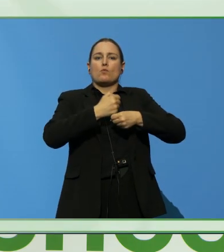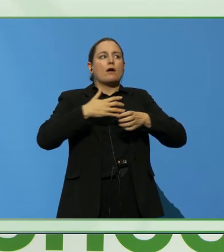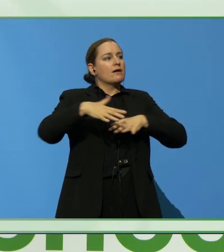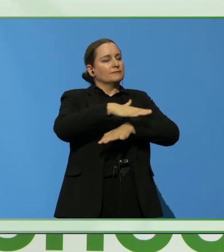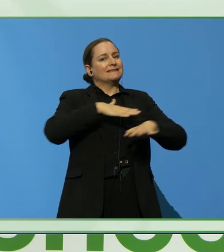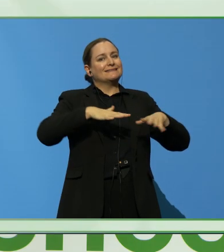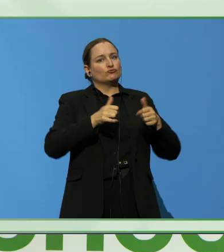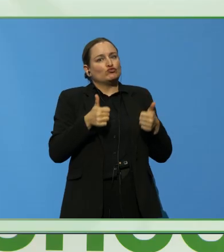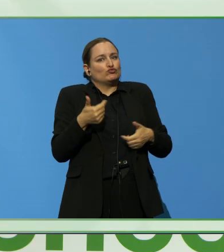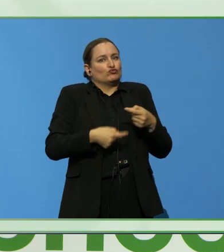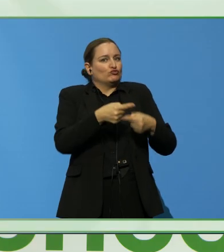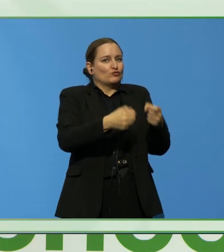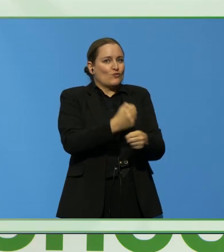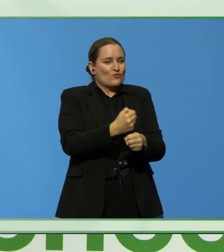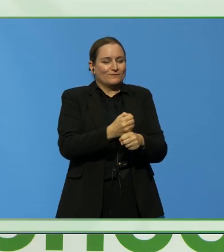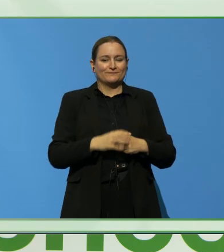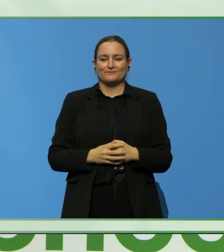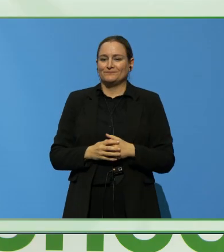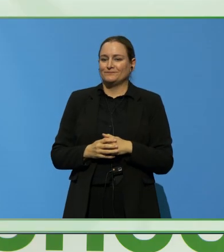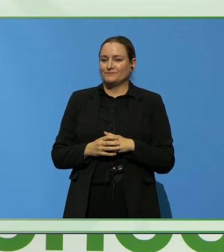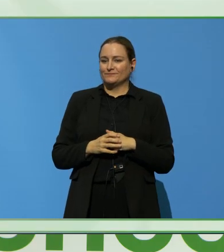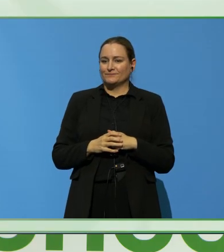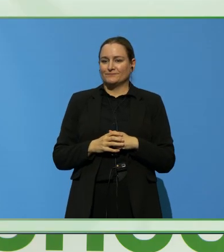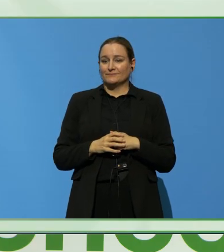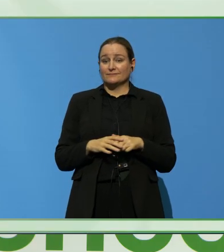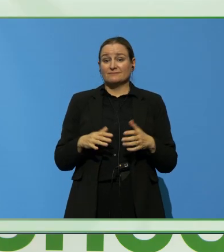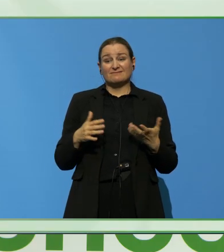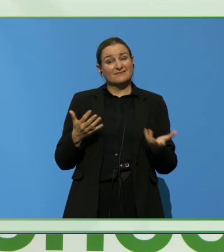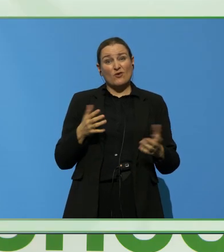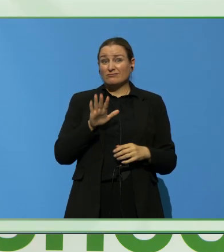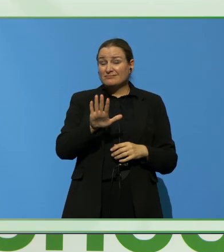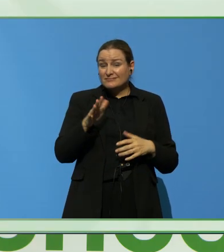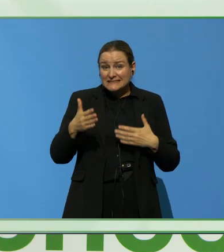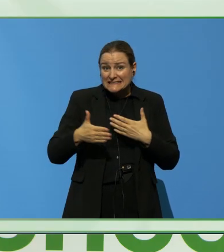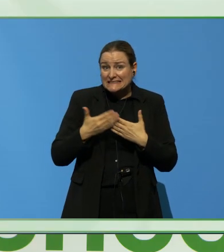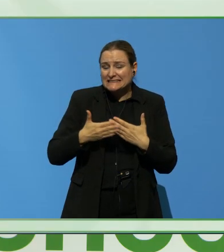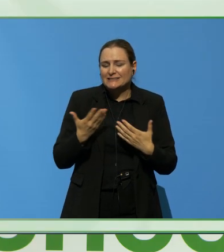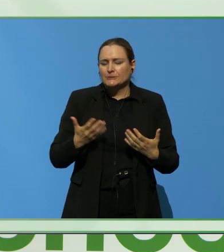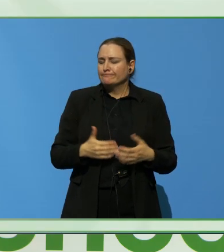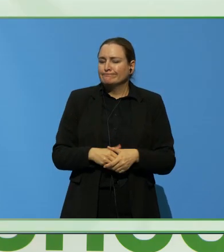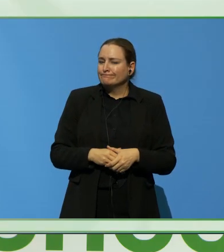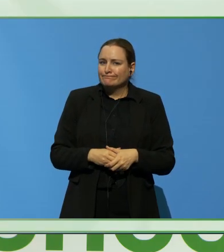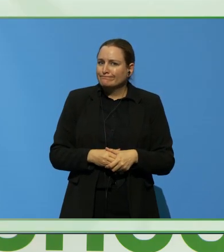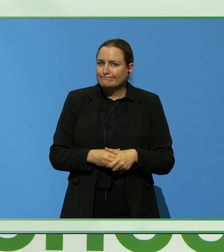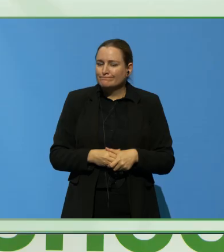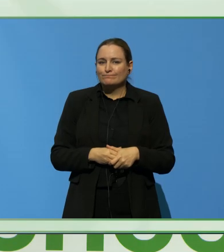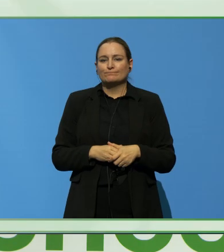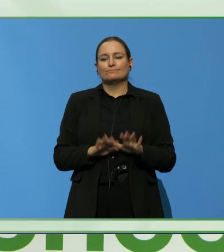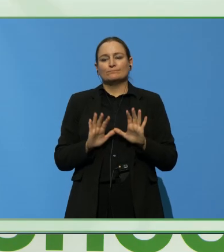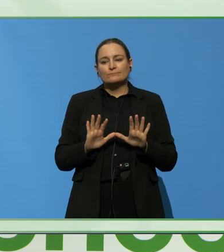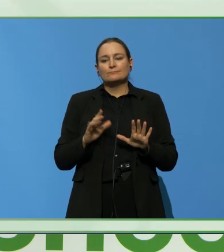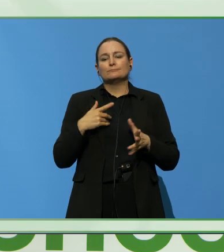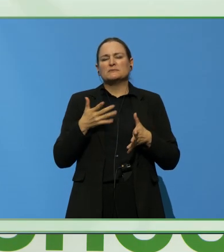can give you example, what this is not easy to do because, and let me give you a little bit of sense of the